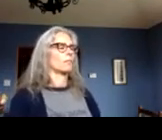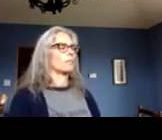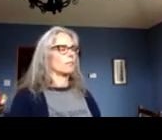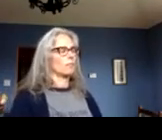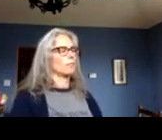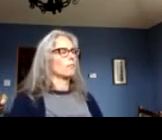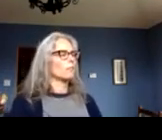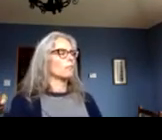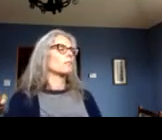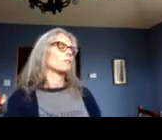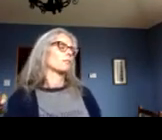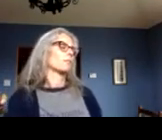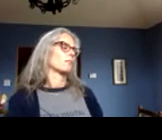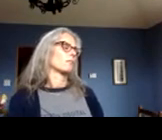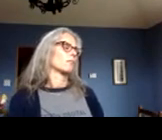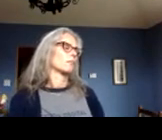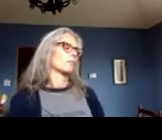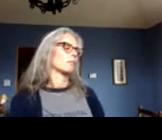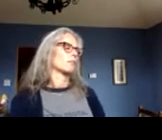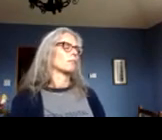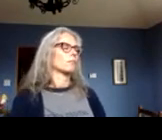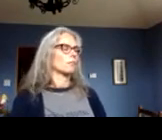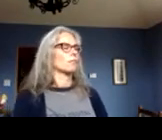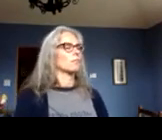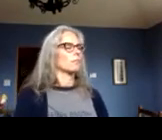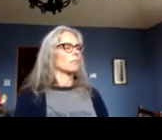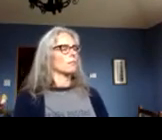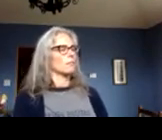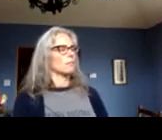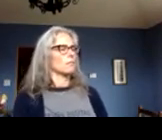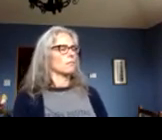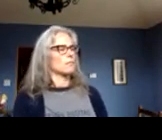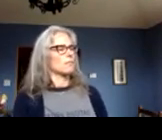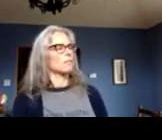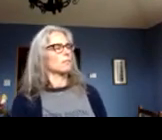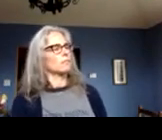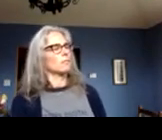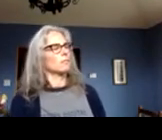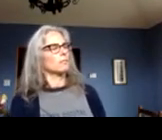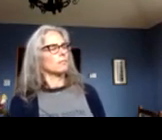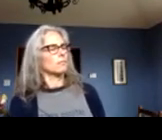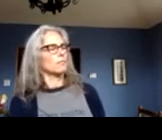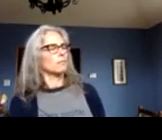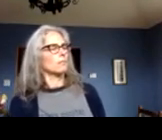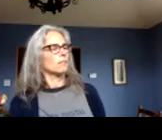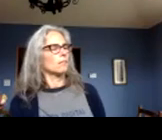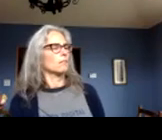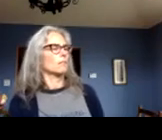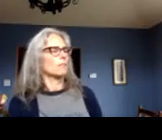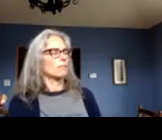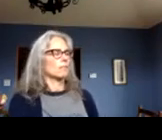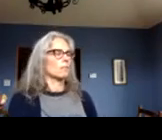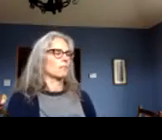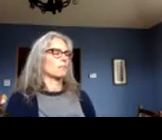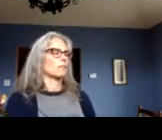see kind of a preview of each student to see what it looks like. I can see here that this is turned in. These students have turned it in. It's telling me this